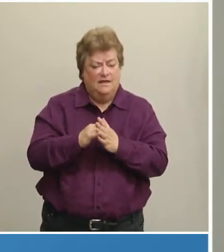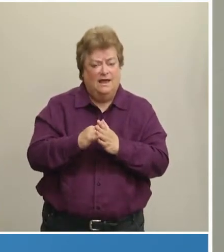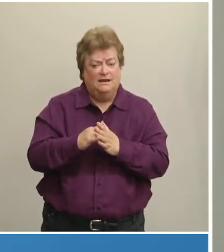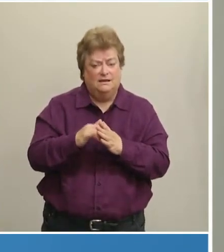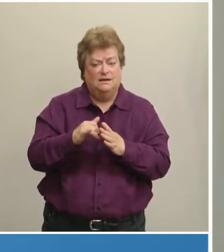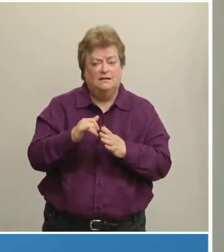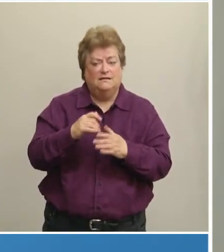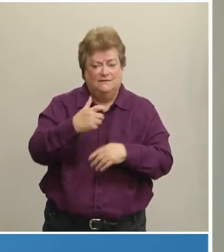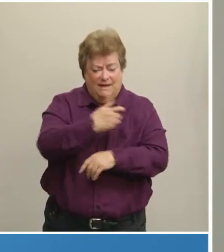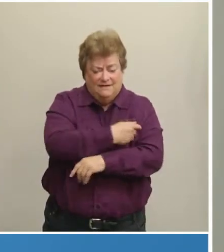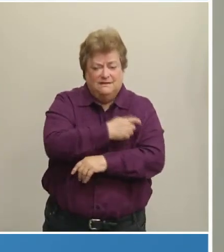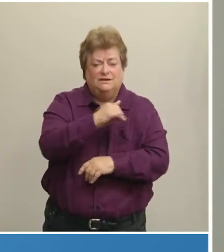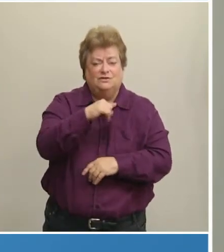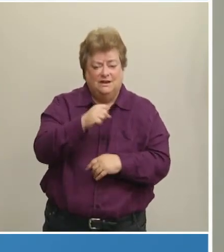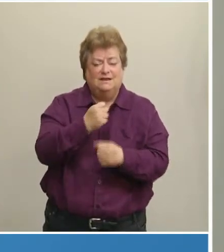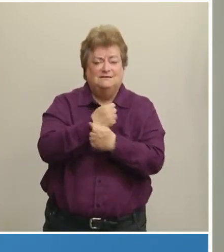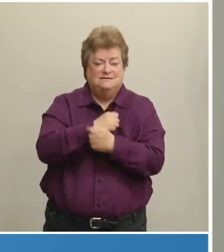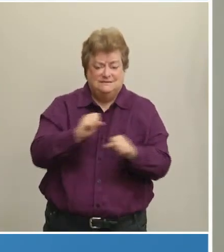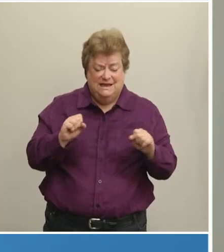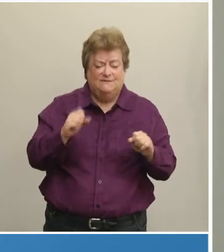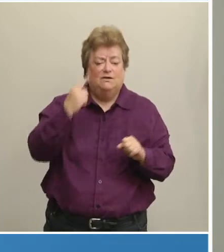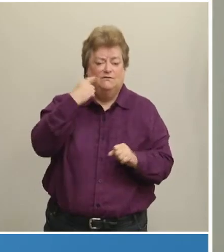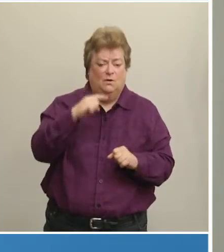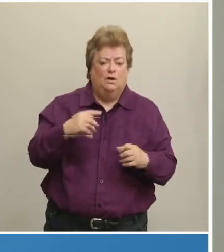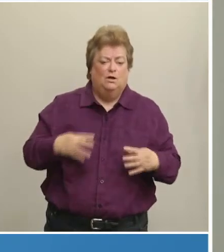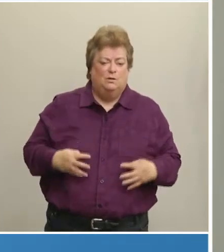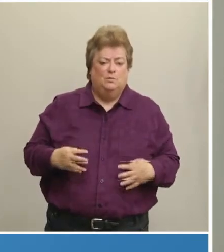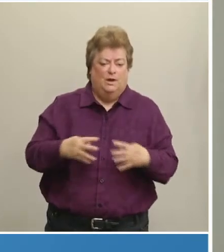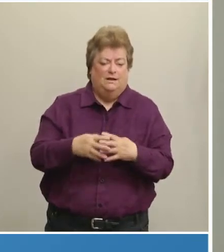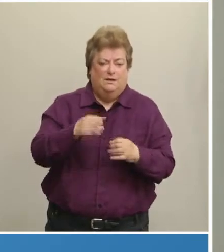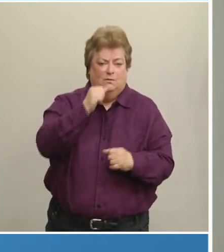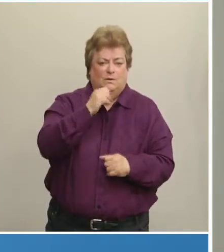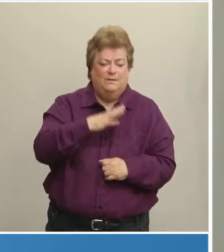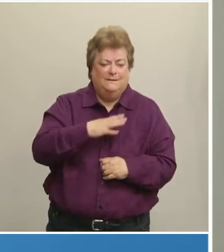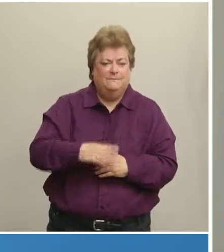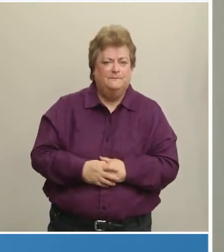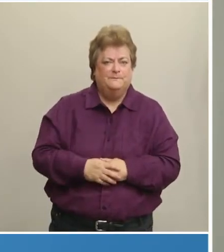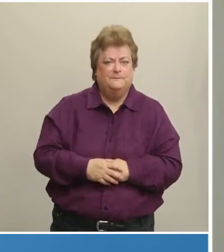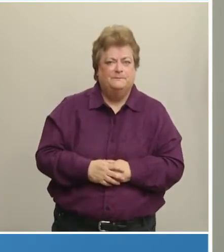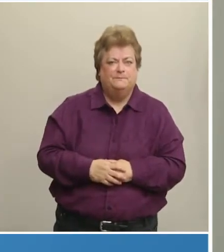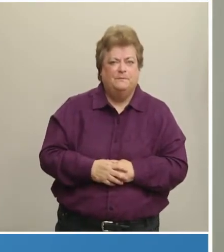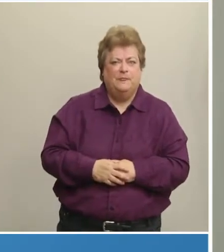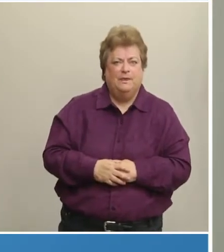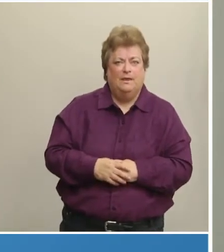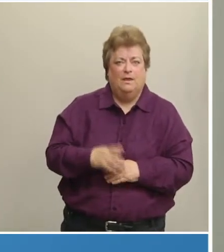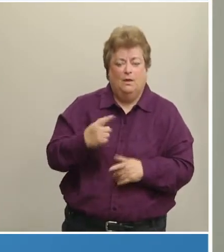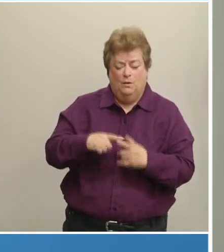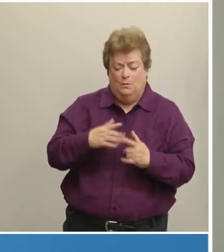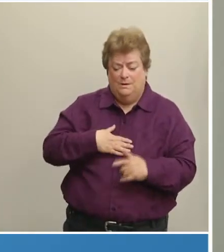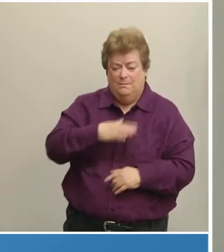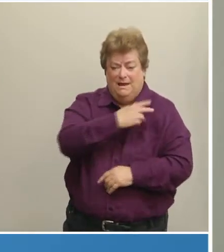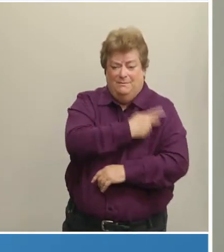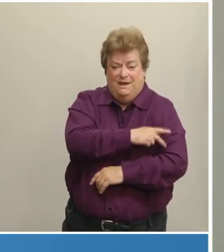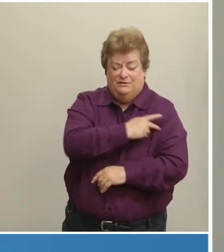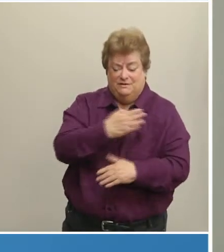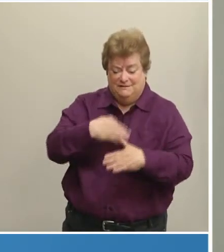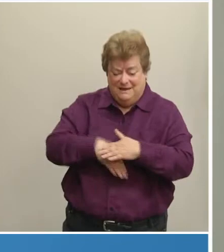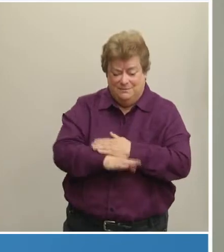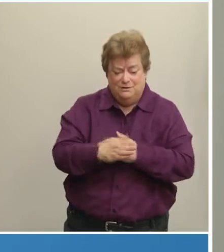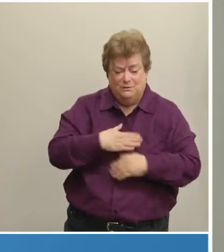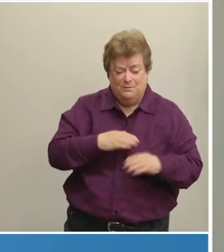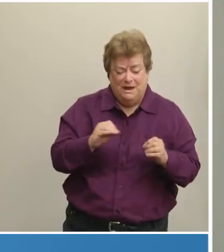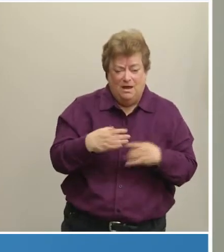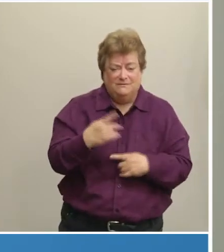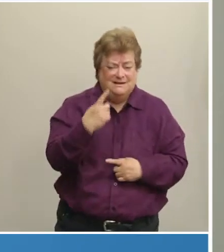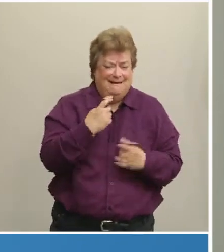risks increased in pregnant women compared to other populations. When my patients come in and ask about